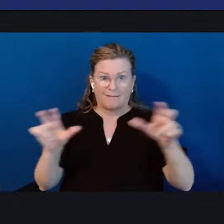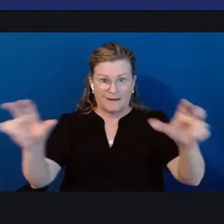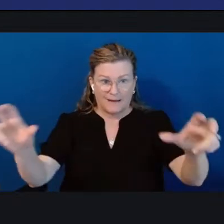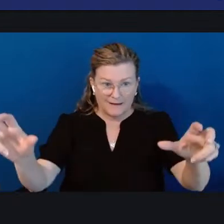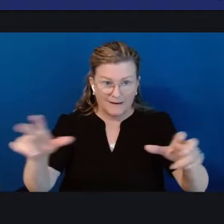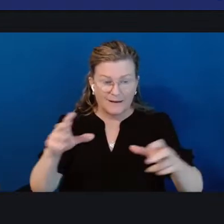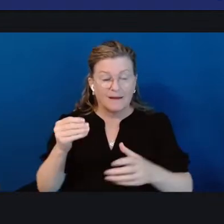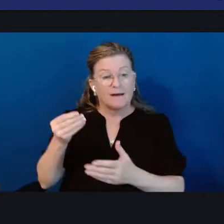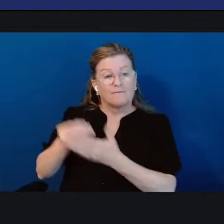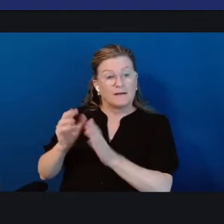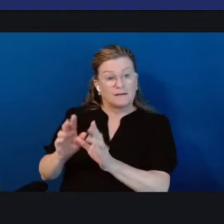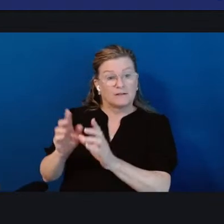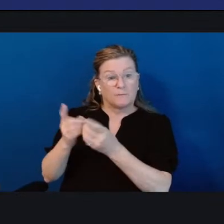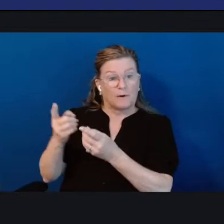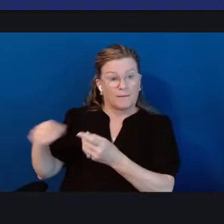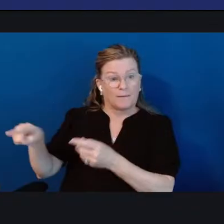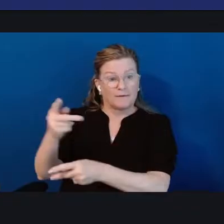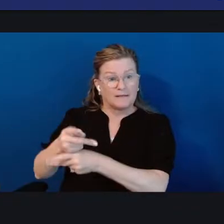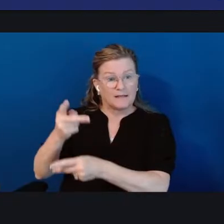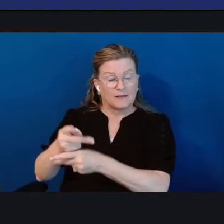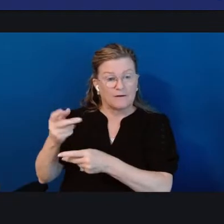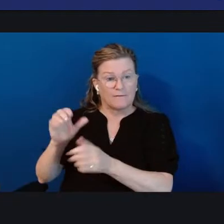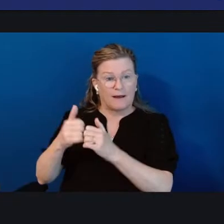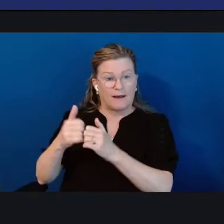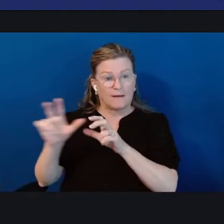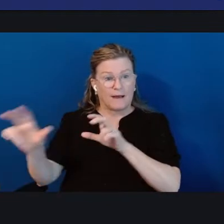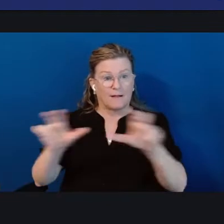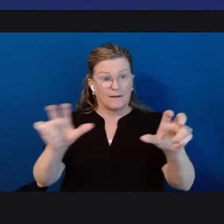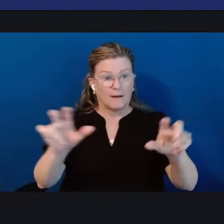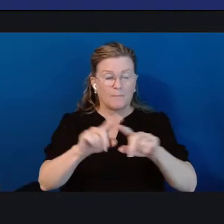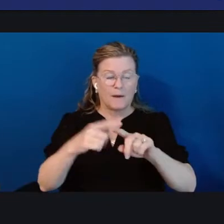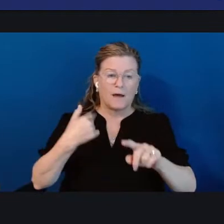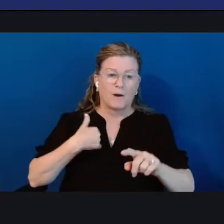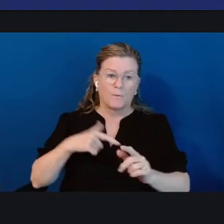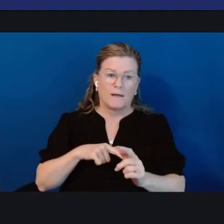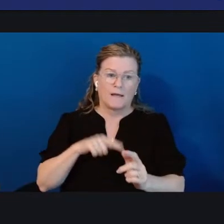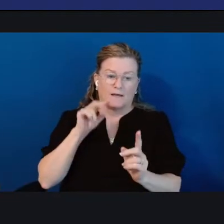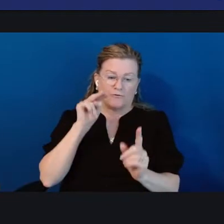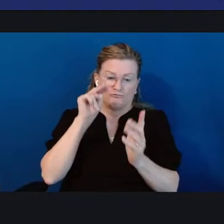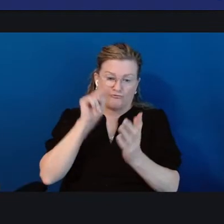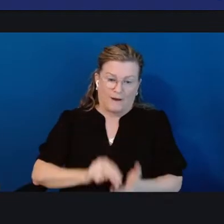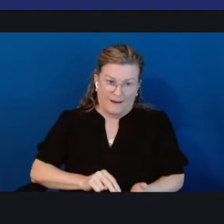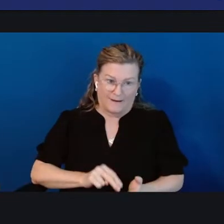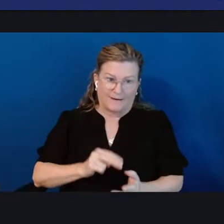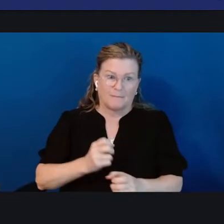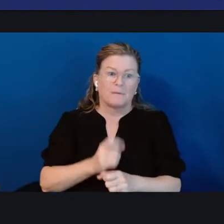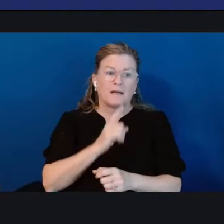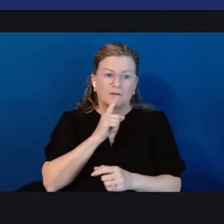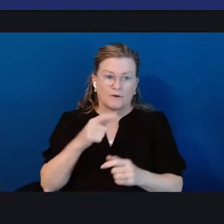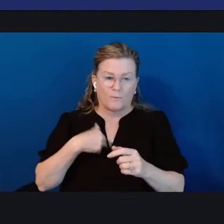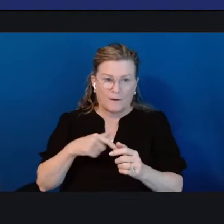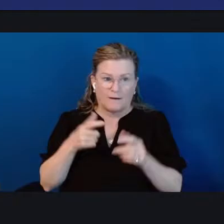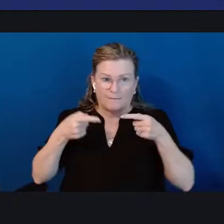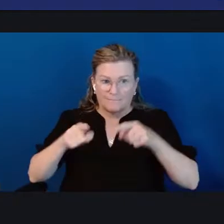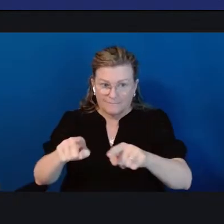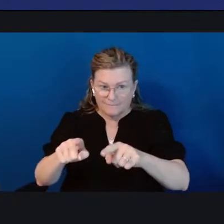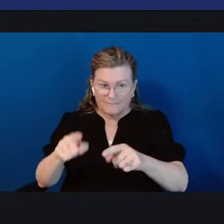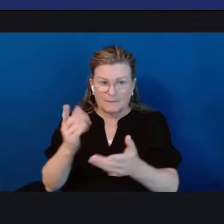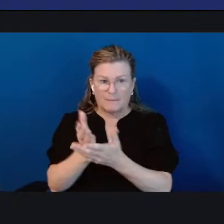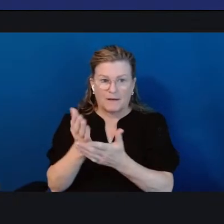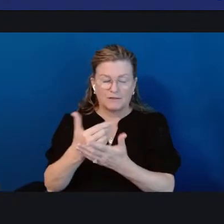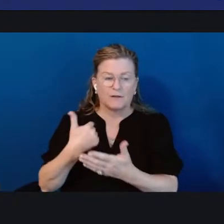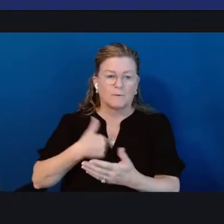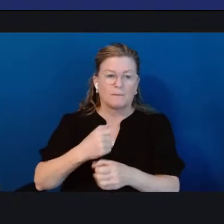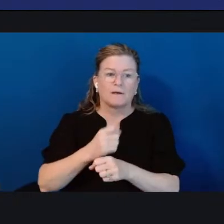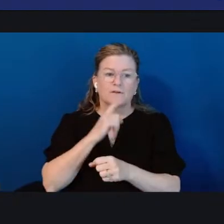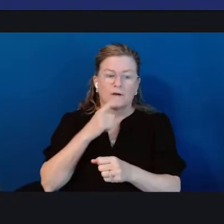financial department takes care of allocating that. But we have to track it. We have to make sure we're staying in alignment with the budget. So we make sure we